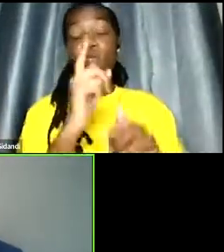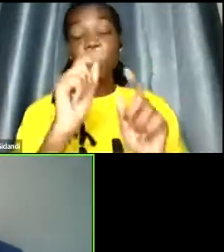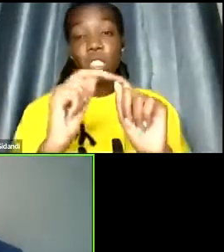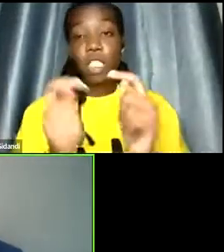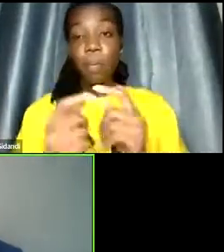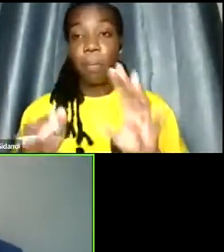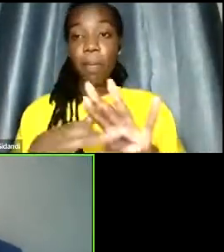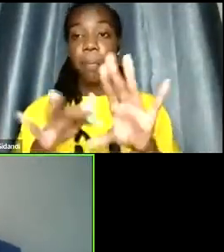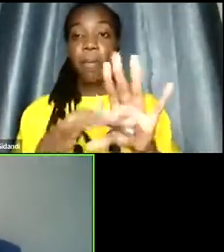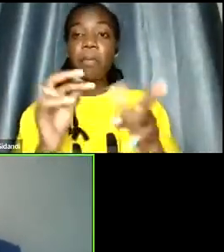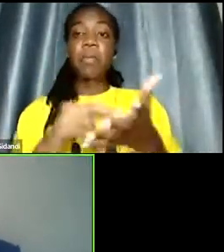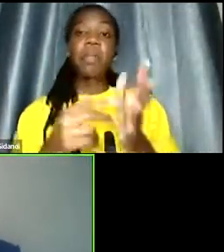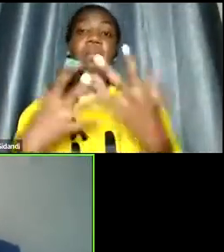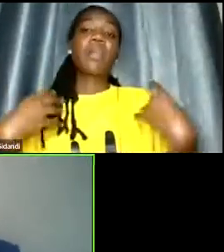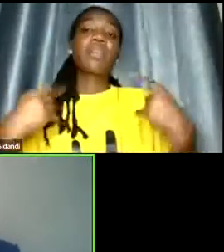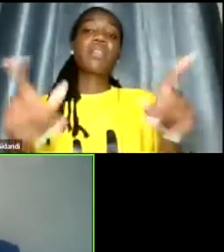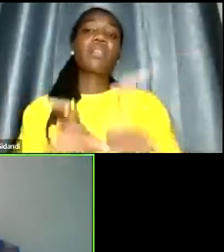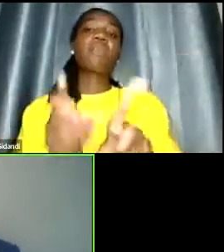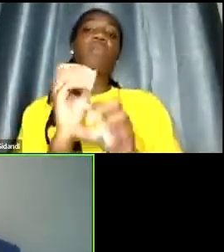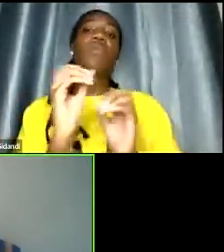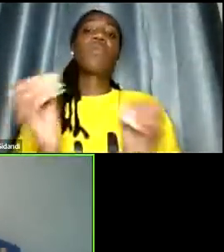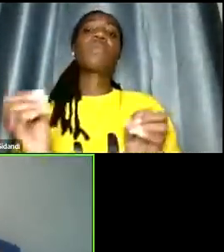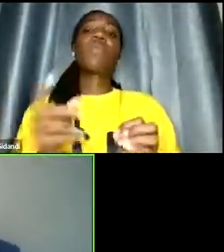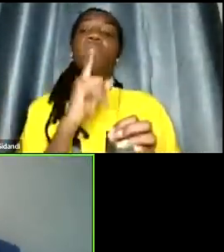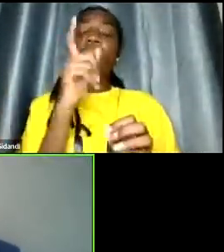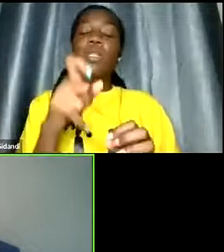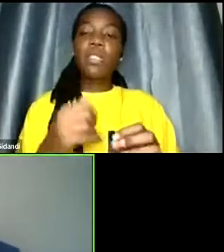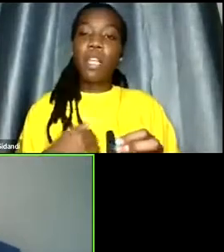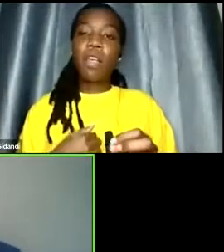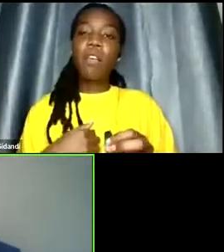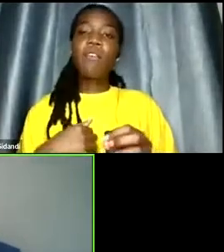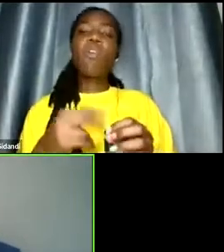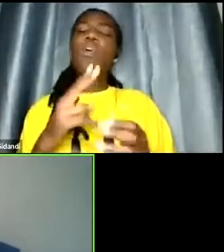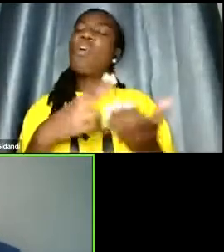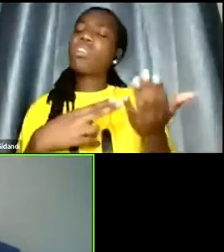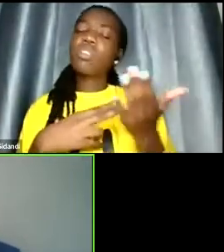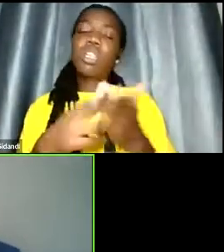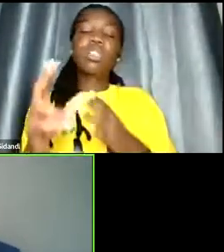either. So we have to have that honest conversation as leaders.